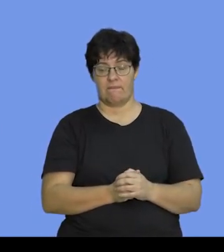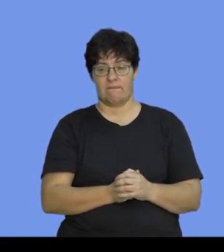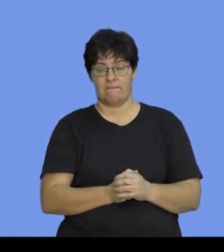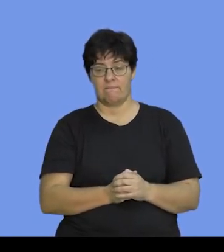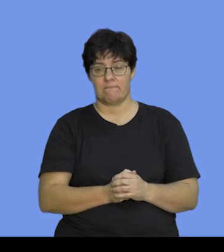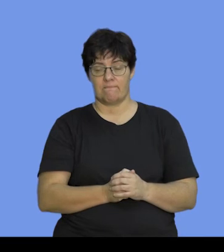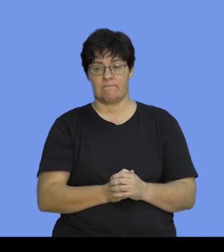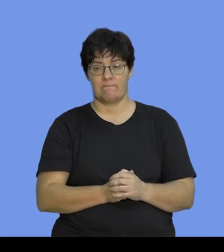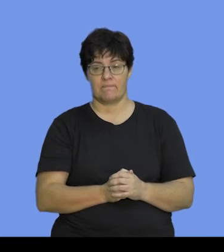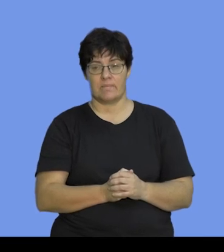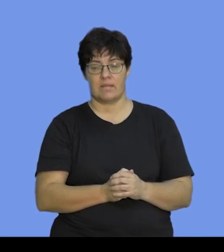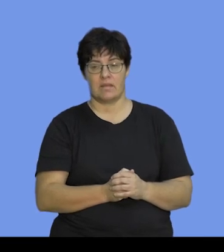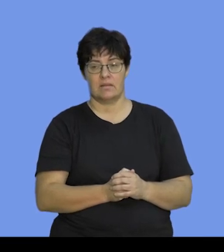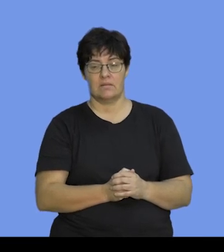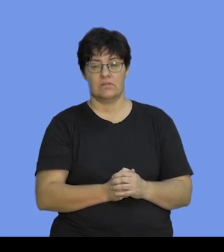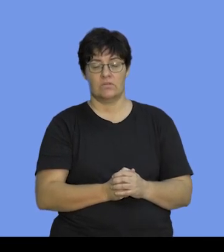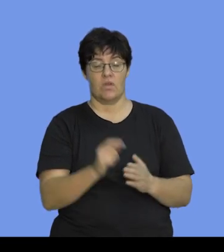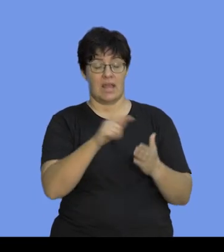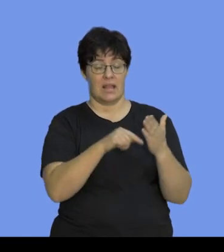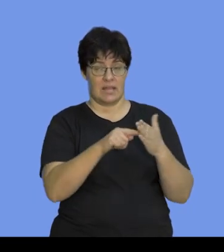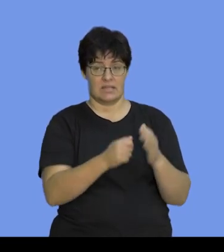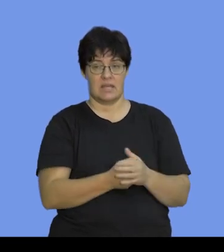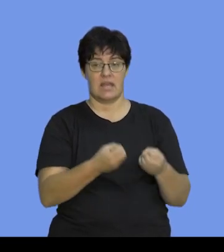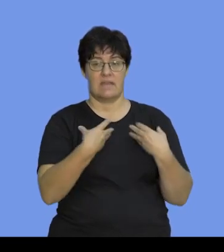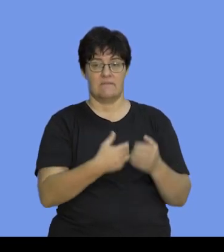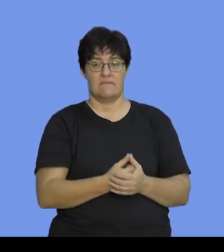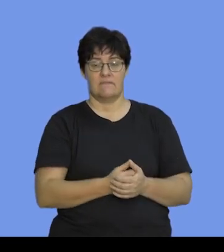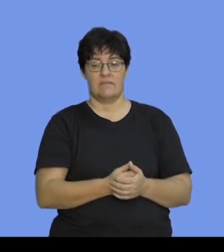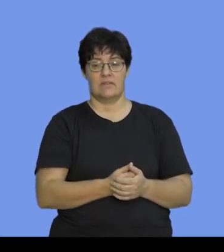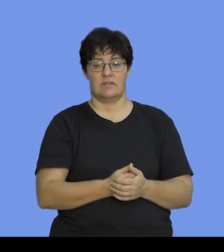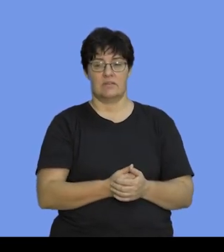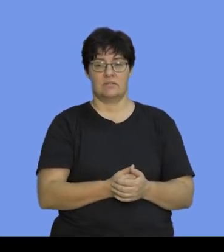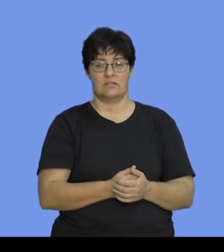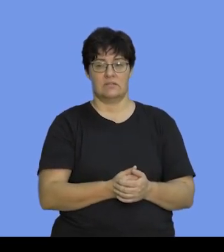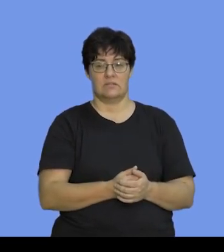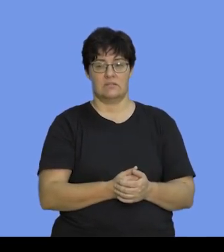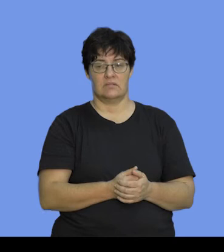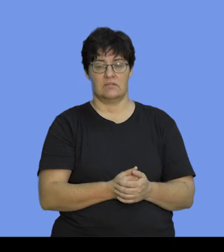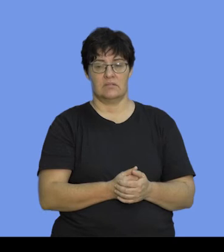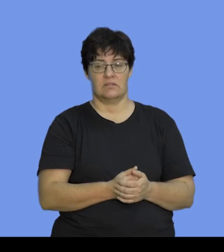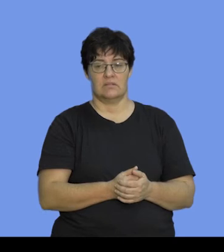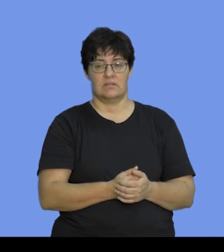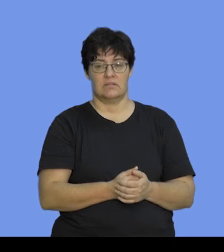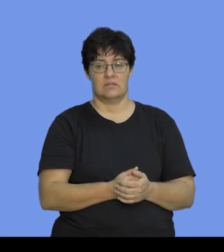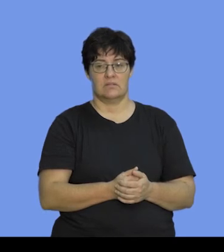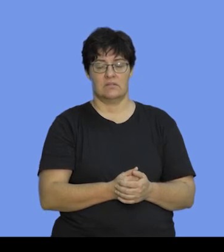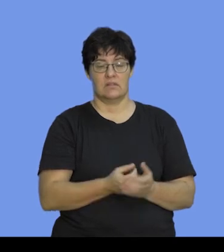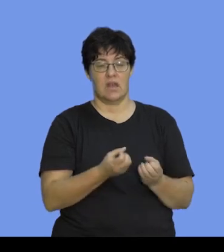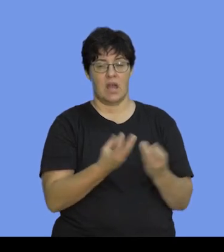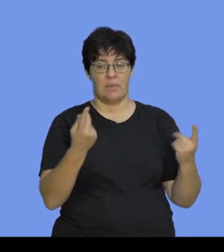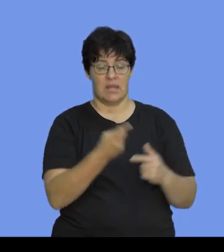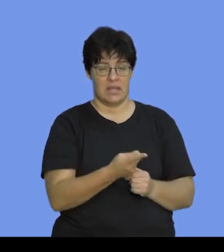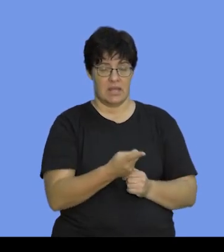go to our calculator, this will give us, if we want to find the concentration, we ask ourselves how